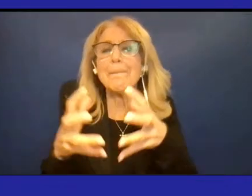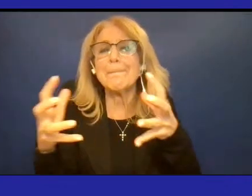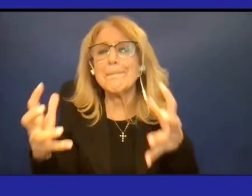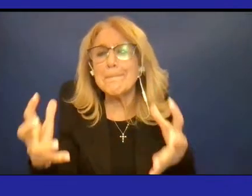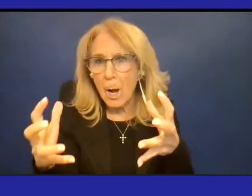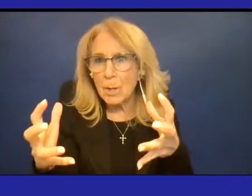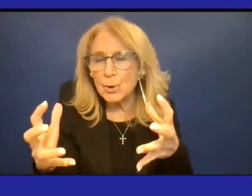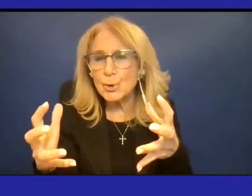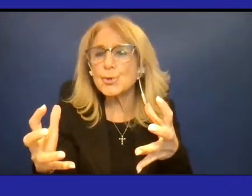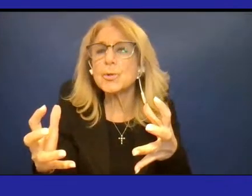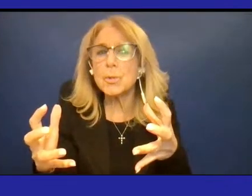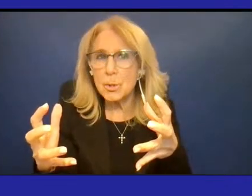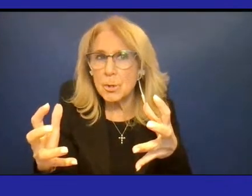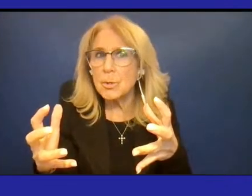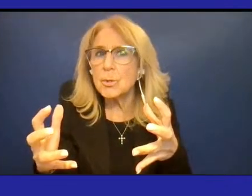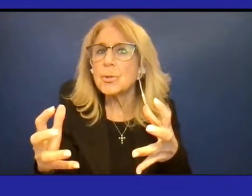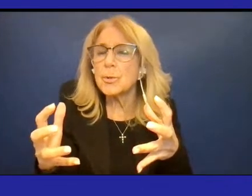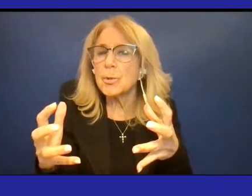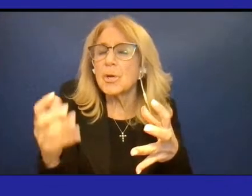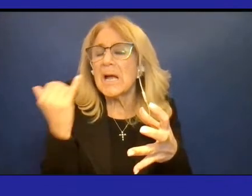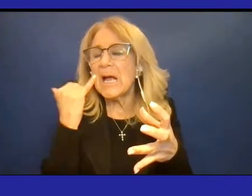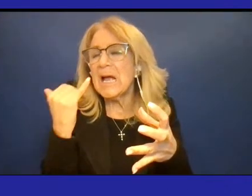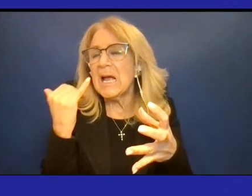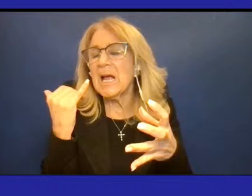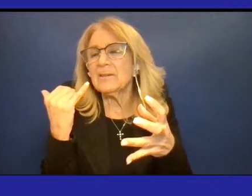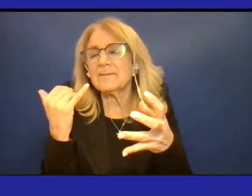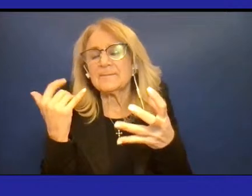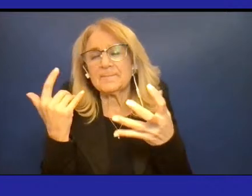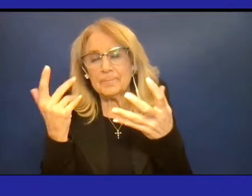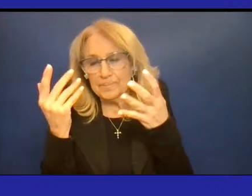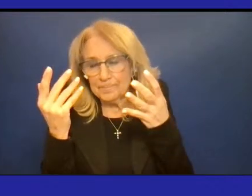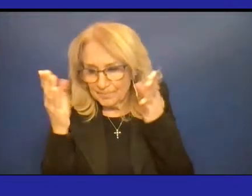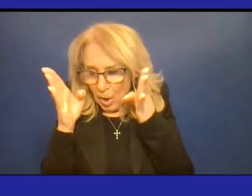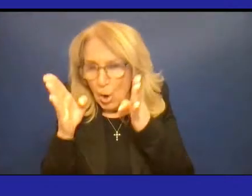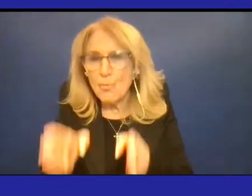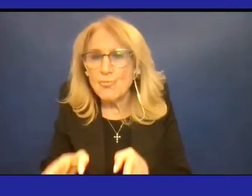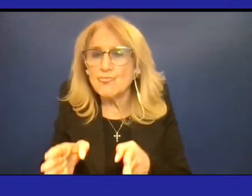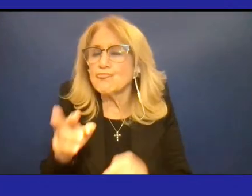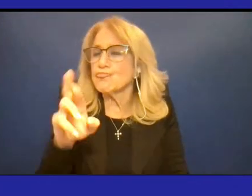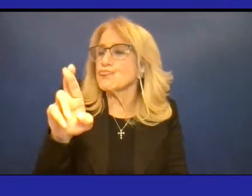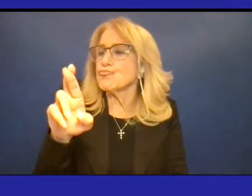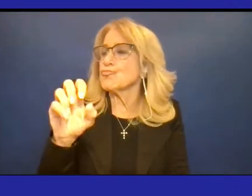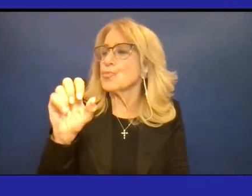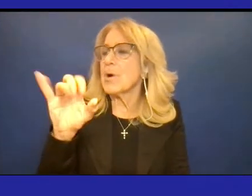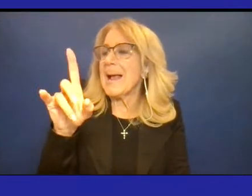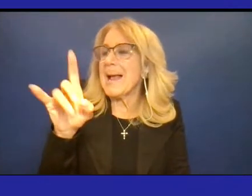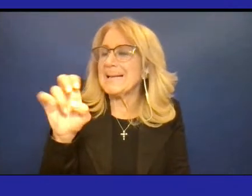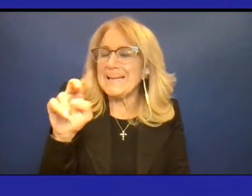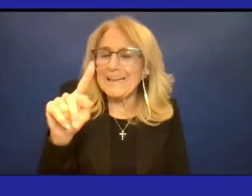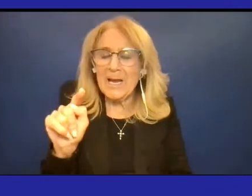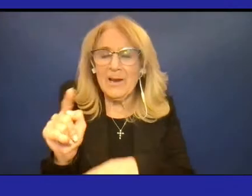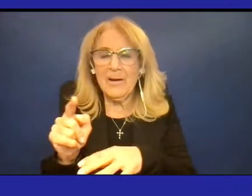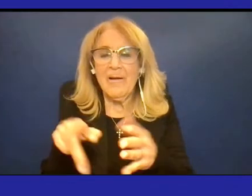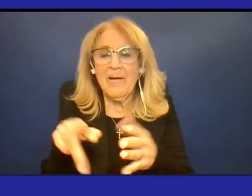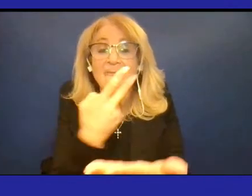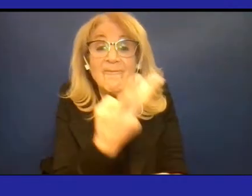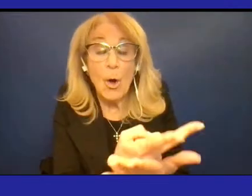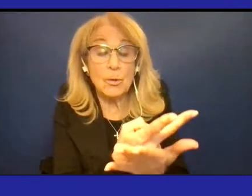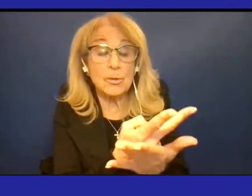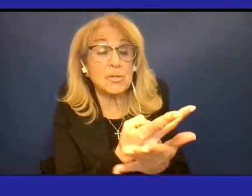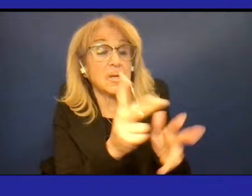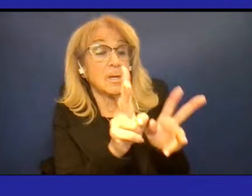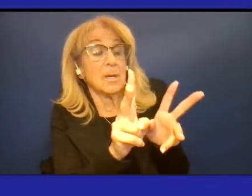possible. If a resident falls, to have that resident evaluated by a provider there